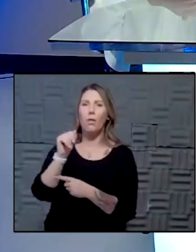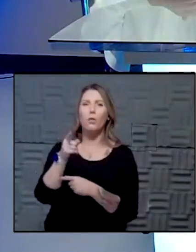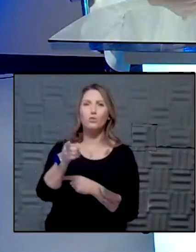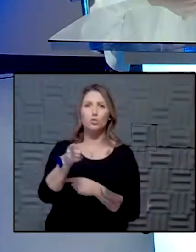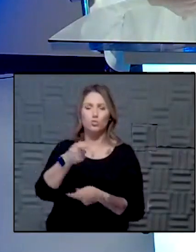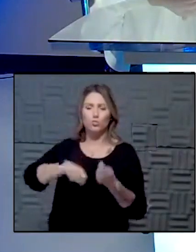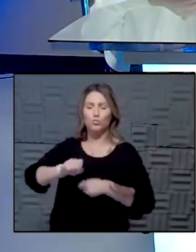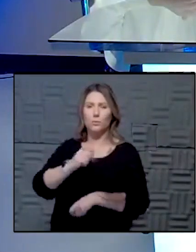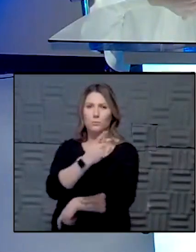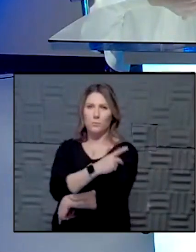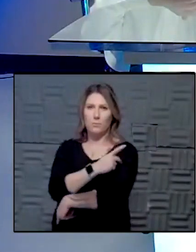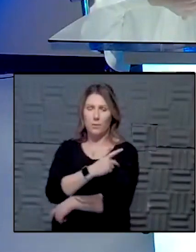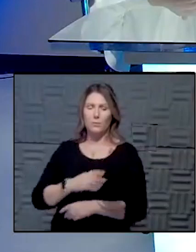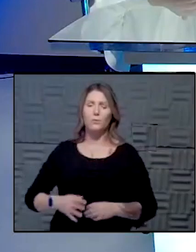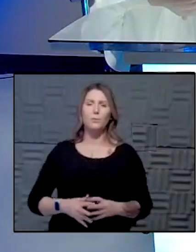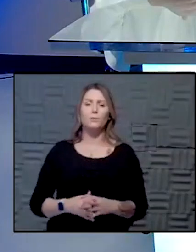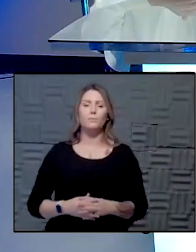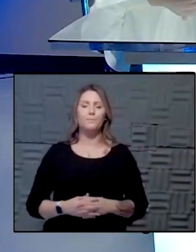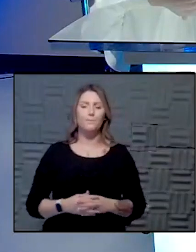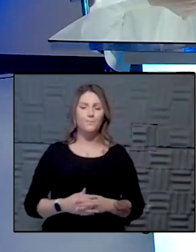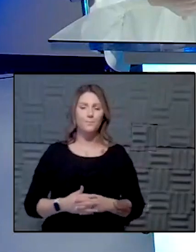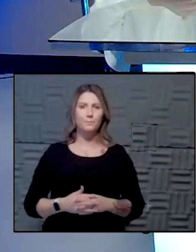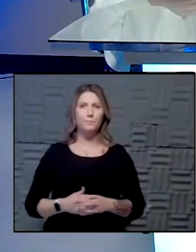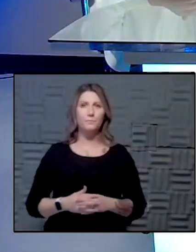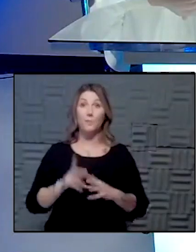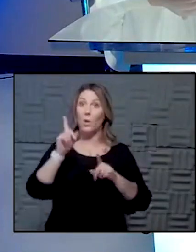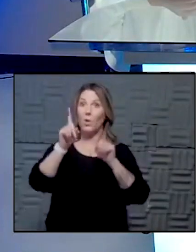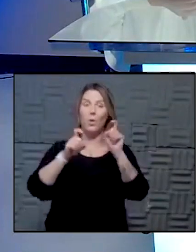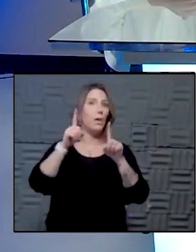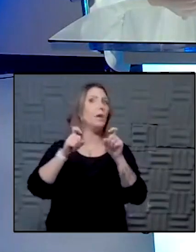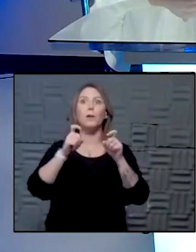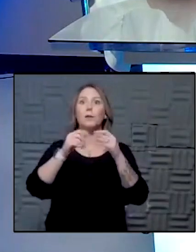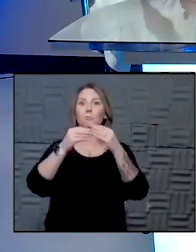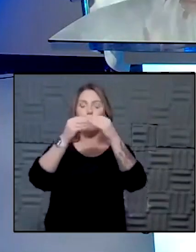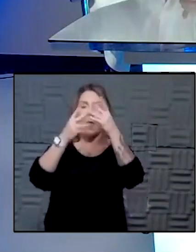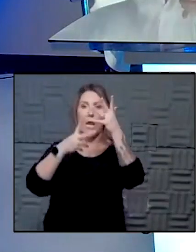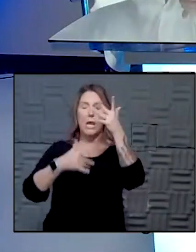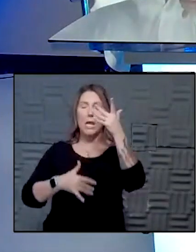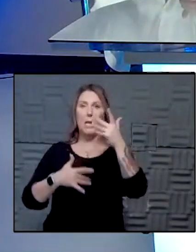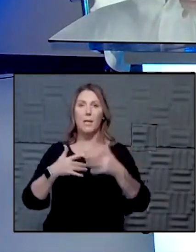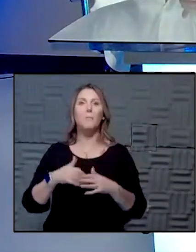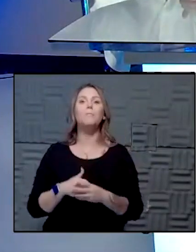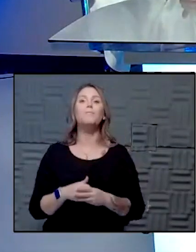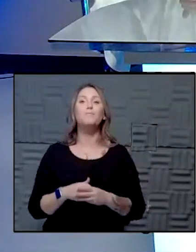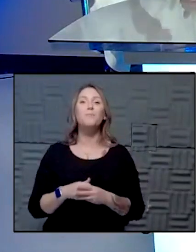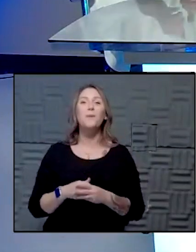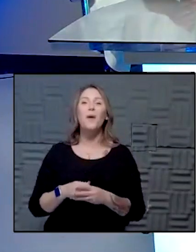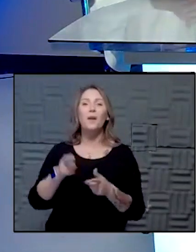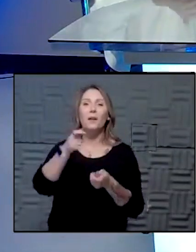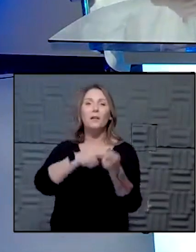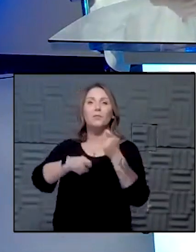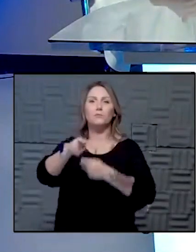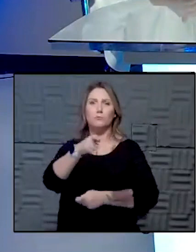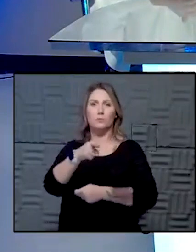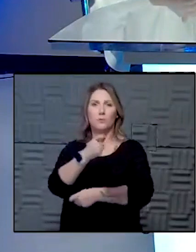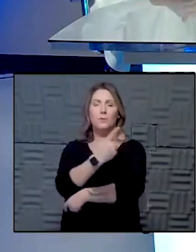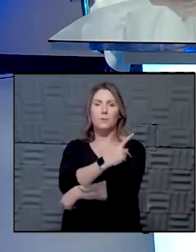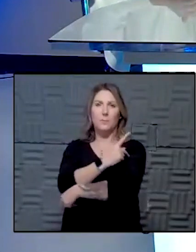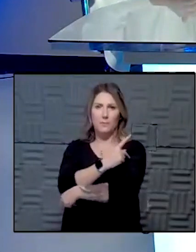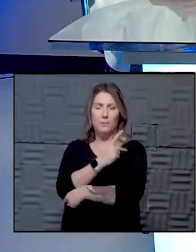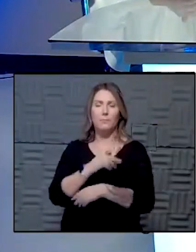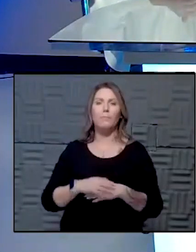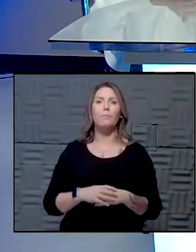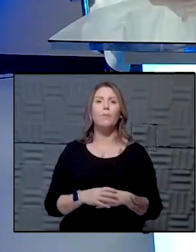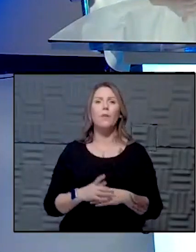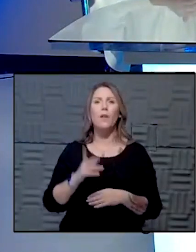transplant patient, questions are coming in and my phone just moved, sorry. Being a transplant recipient, I heard the